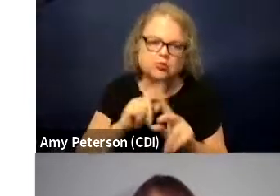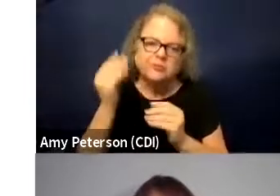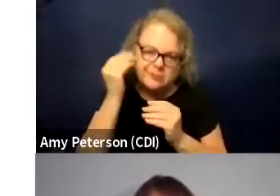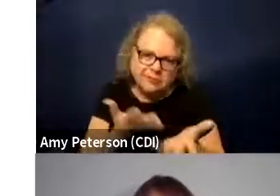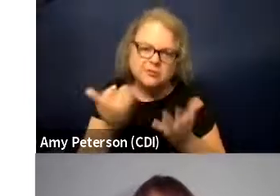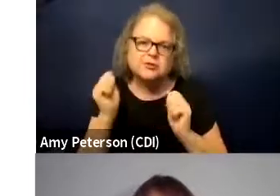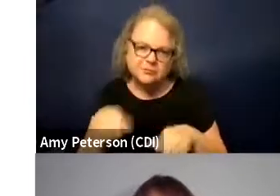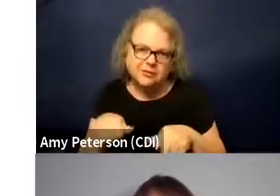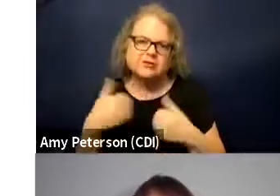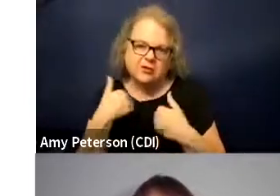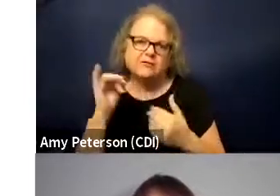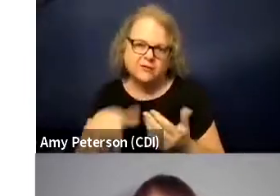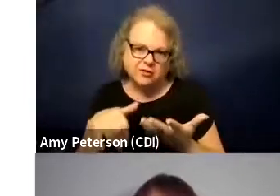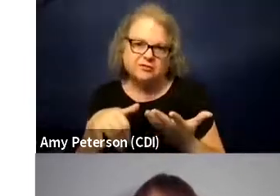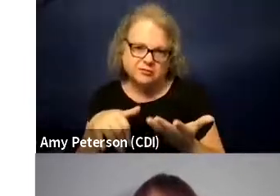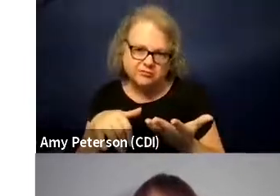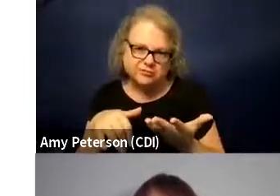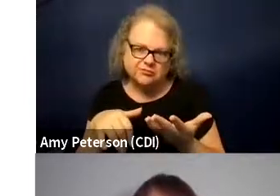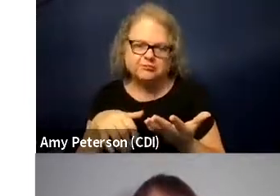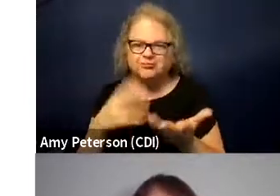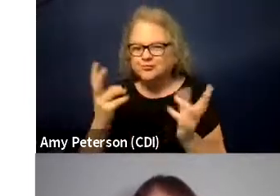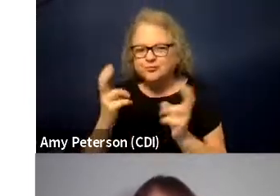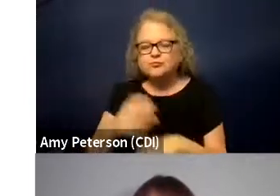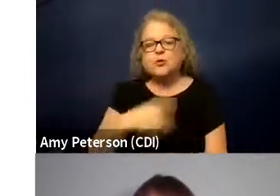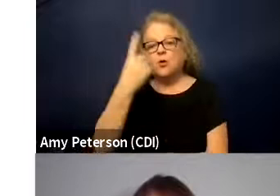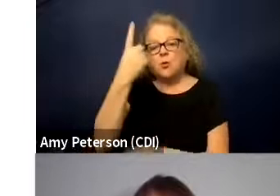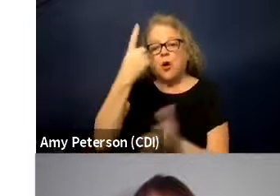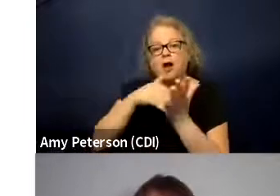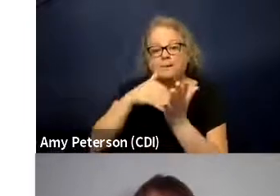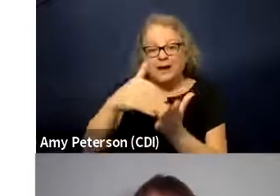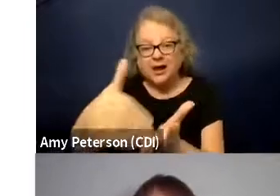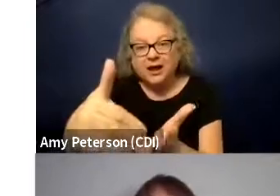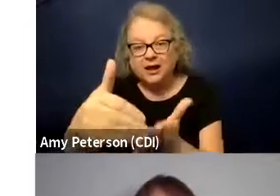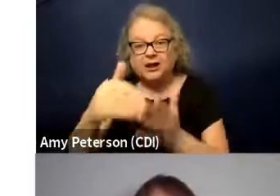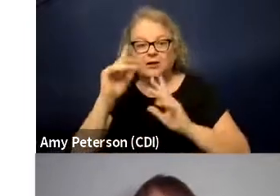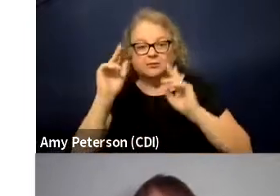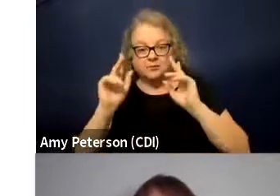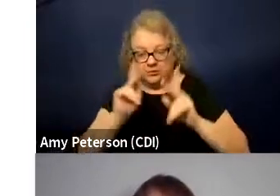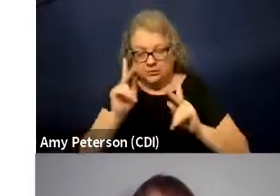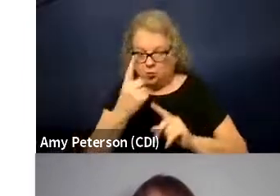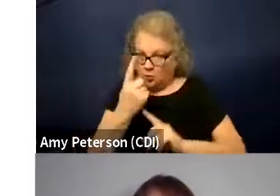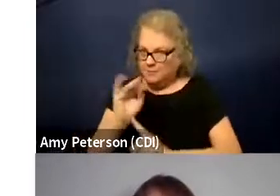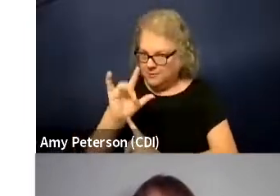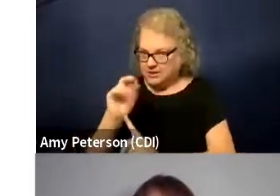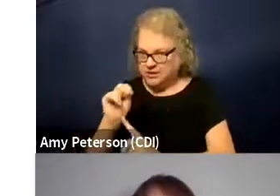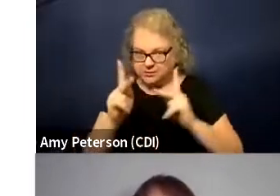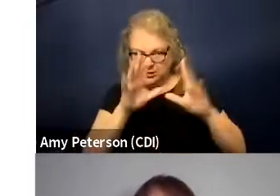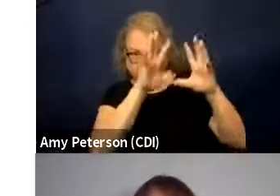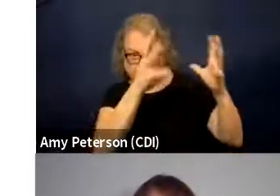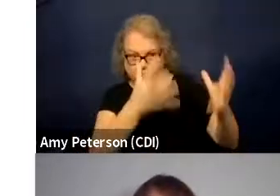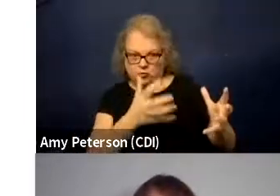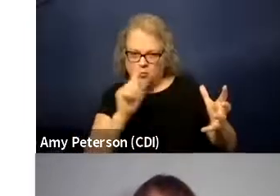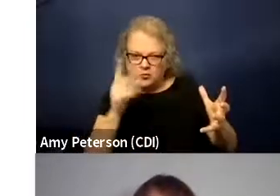doses of vaccine. This is rare. It's temporary. It goes away completely. It